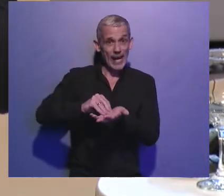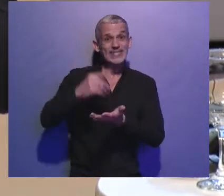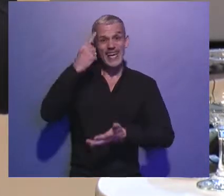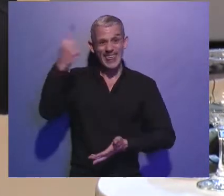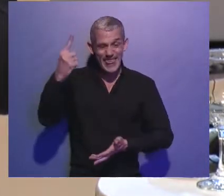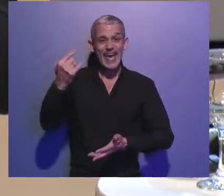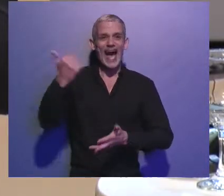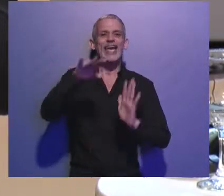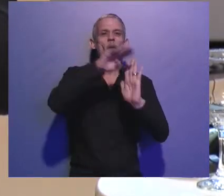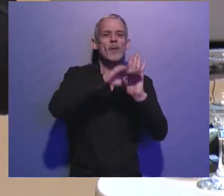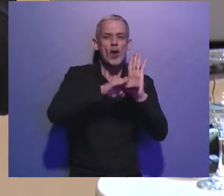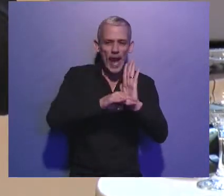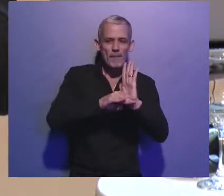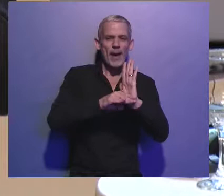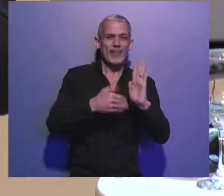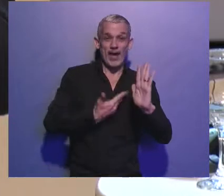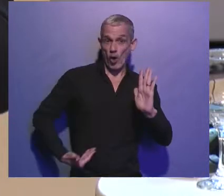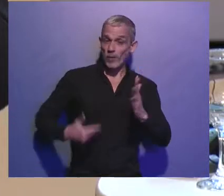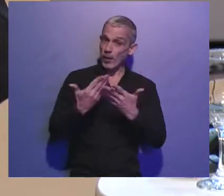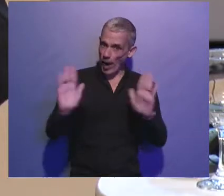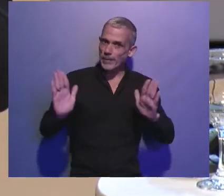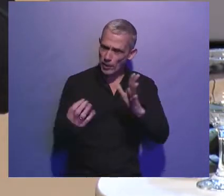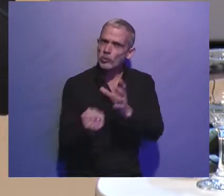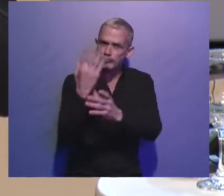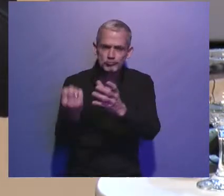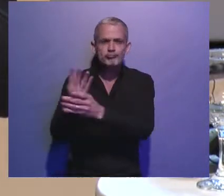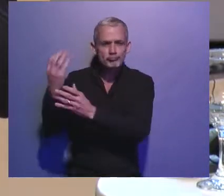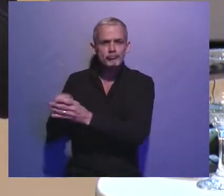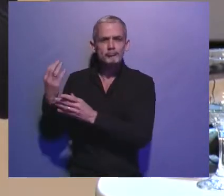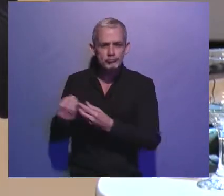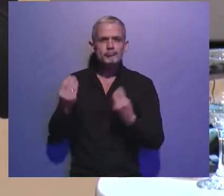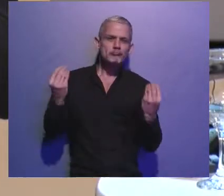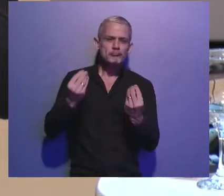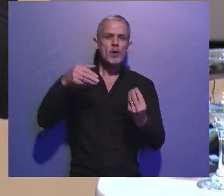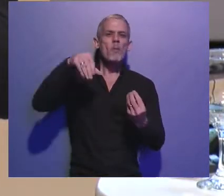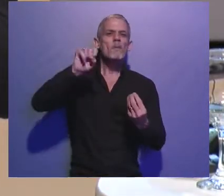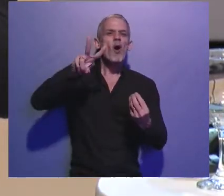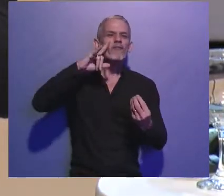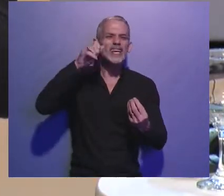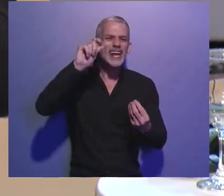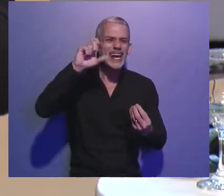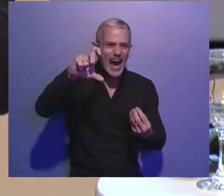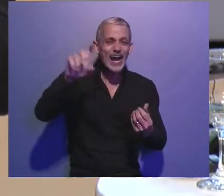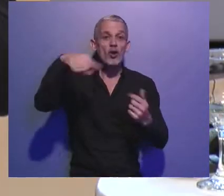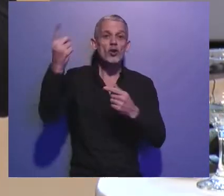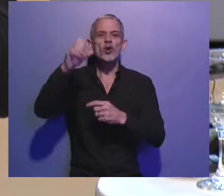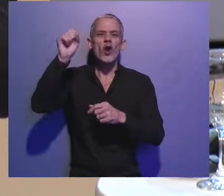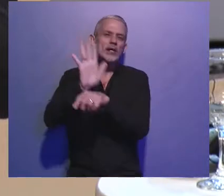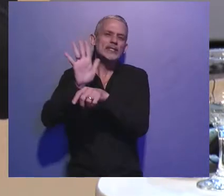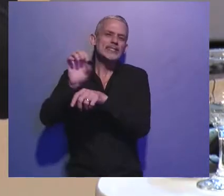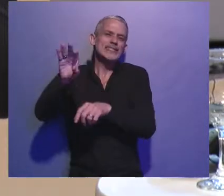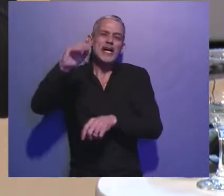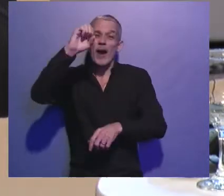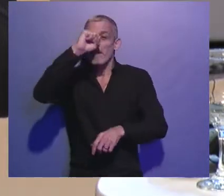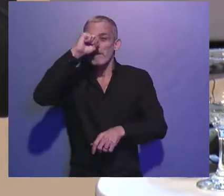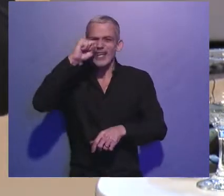city government, such as Mobilab and Patio Digital. Those 2 municipal innovation labs deal